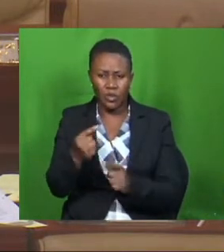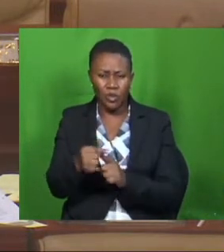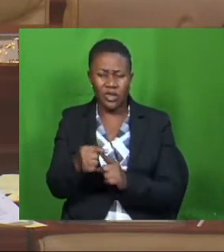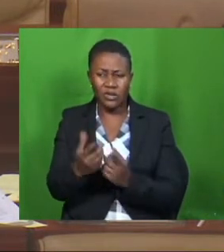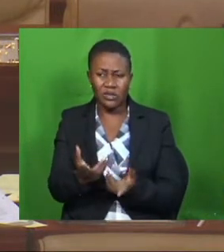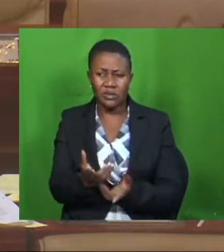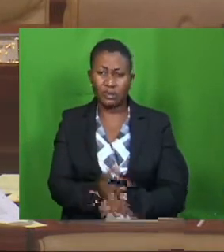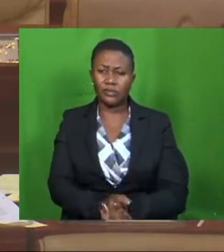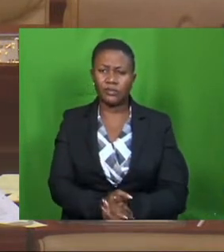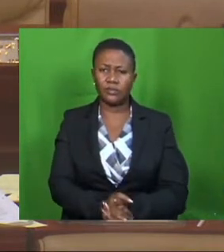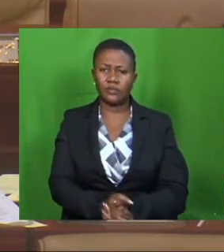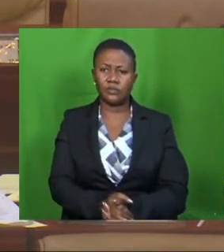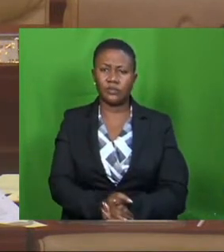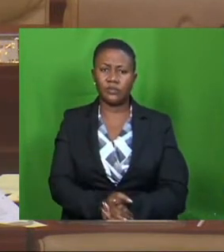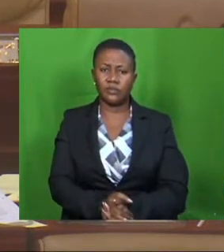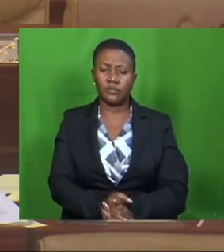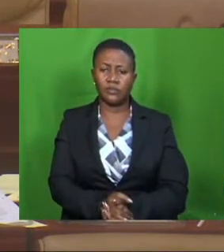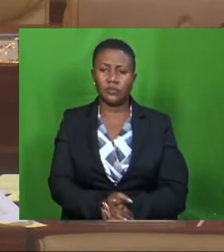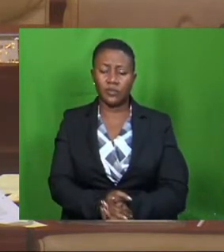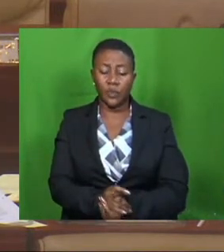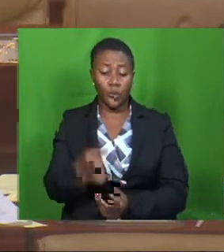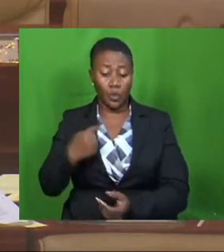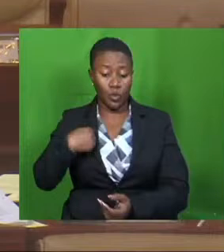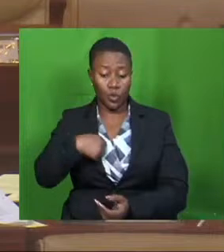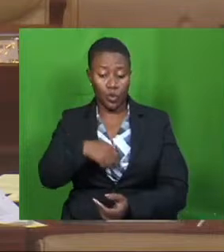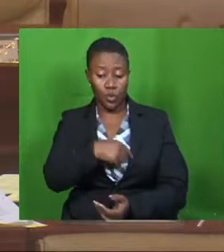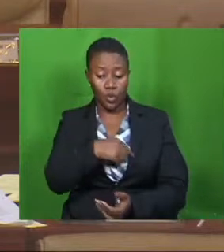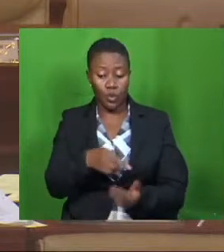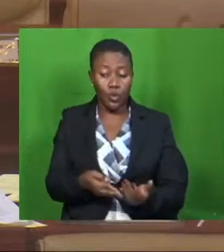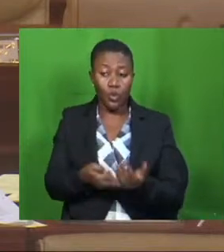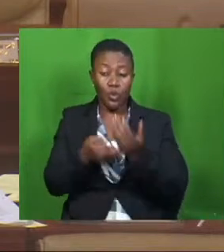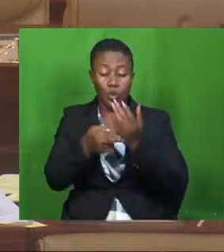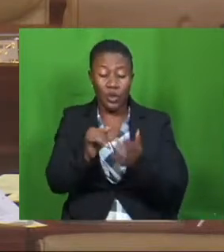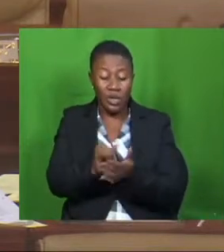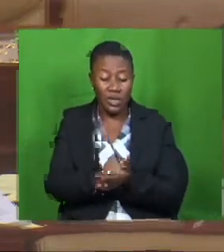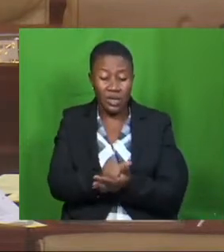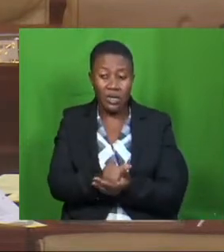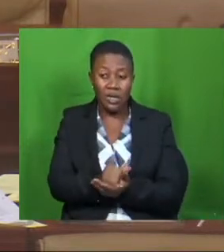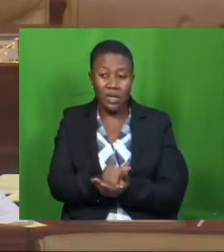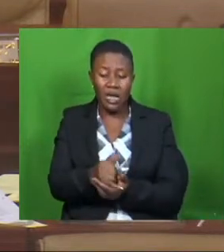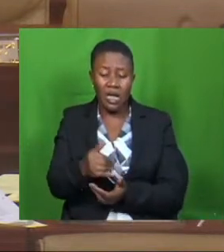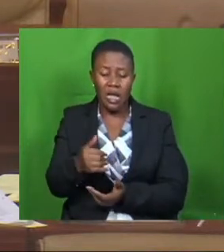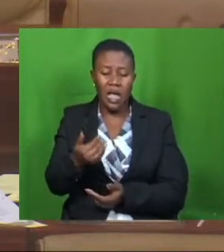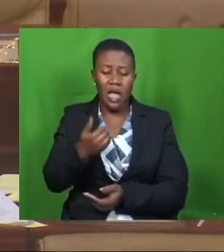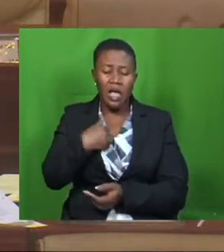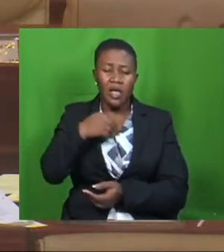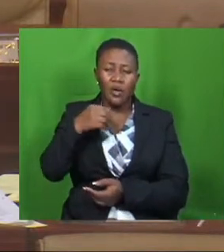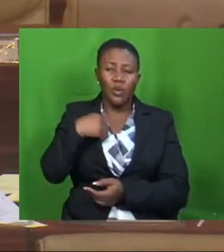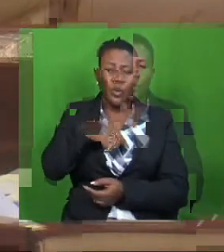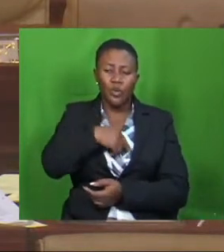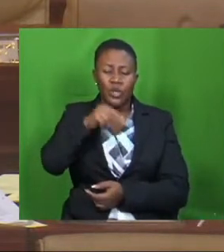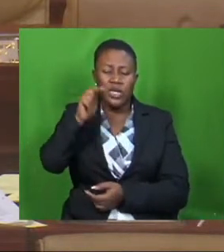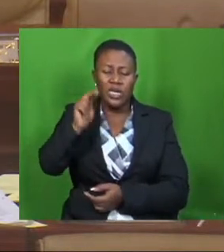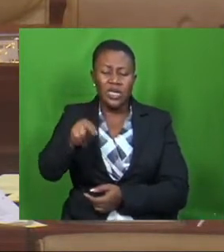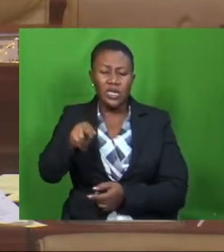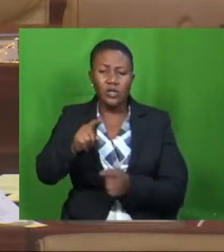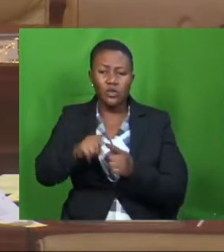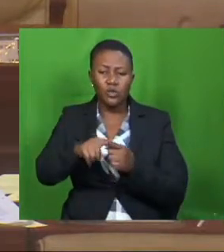public statements made both outside this house and in this house is incorrect